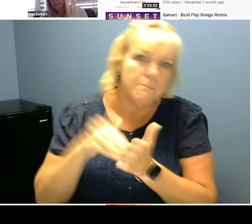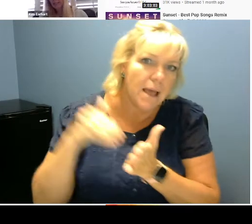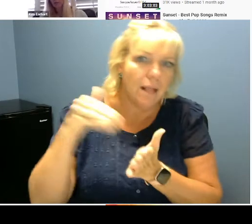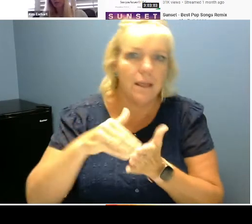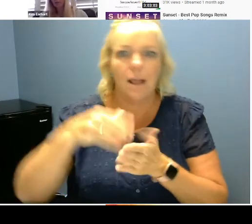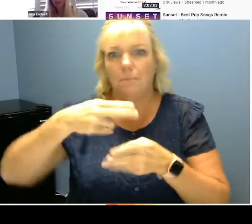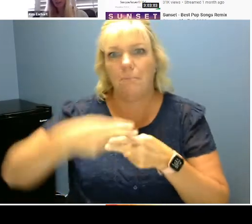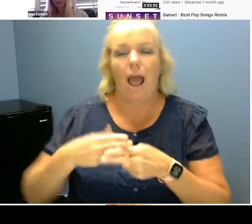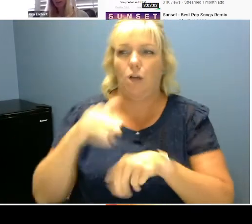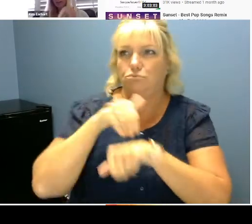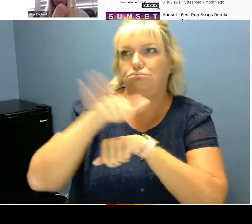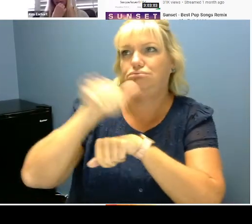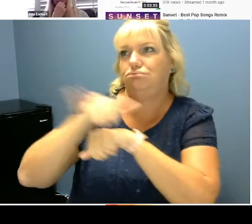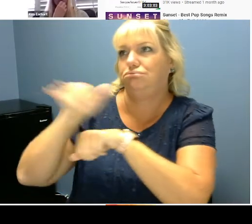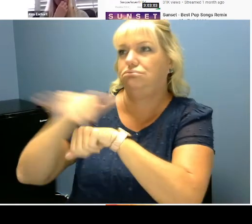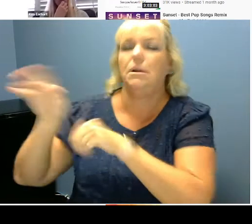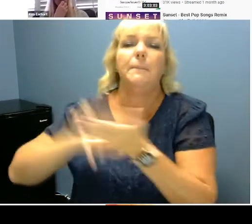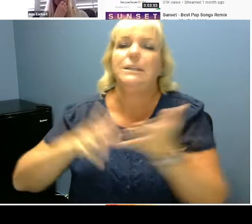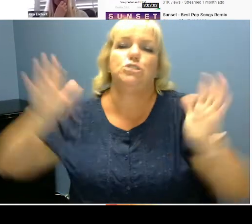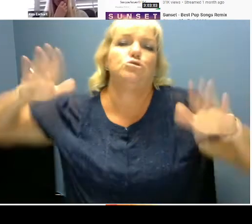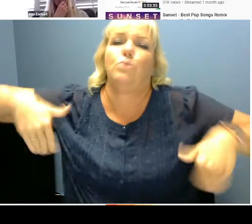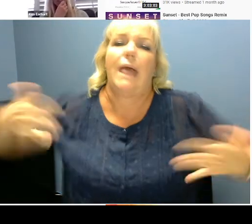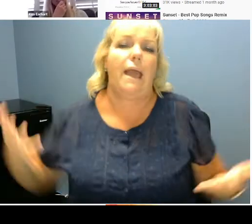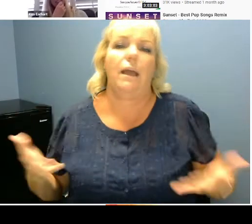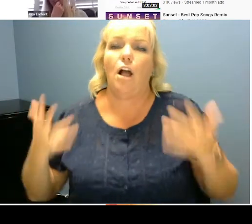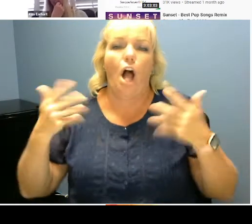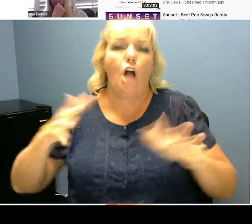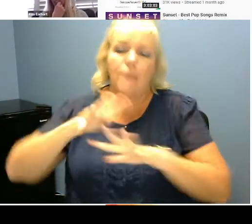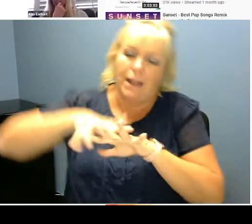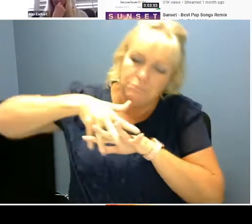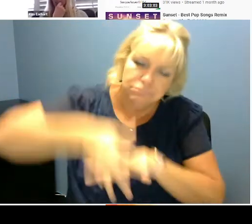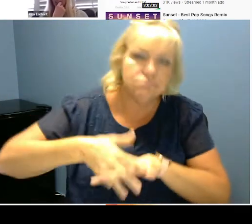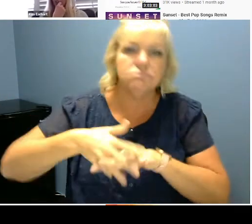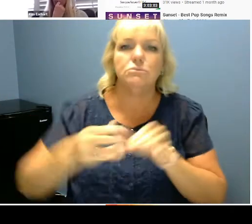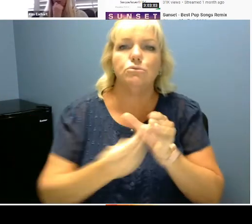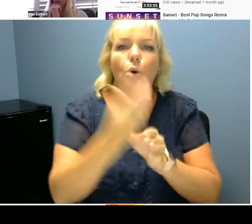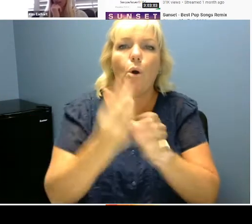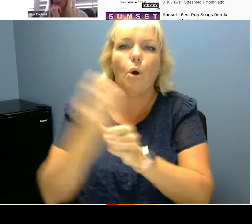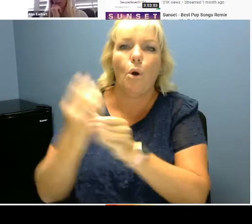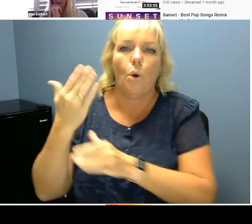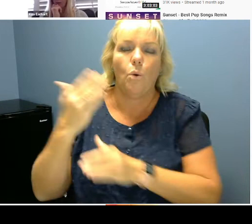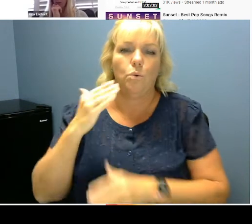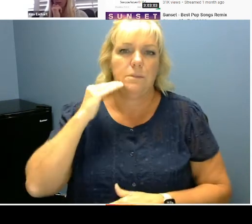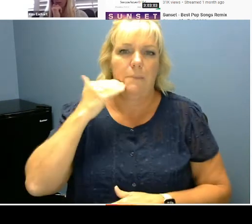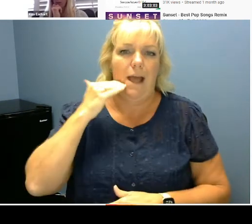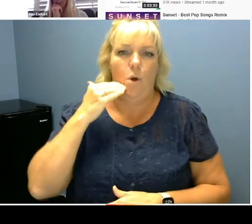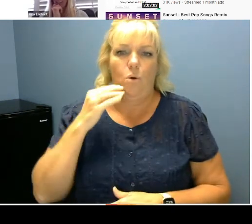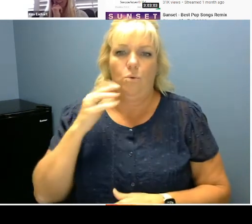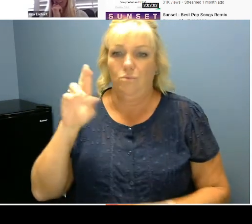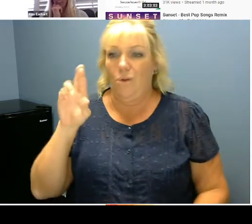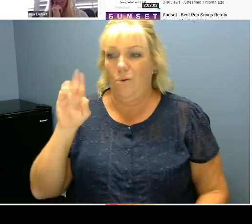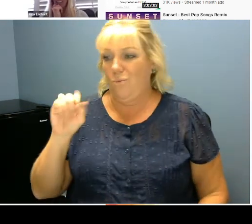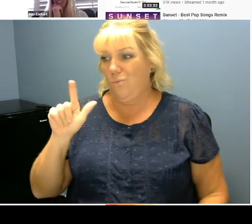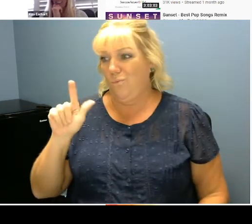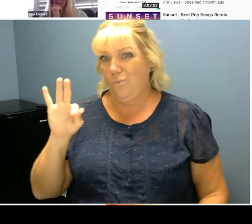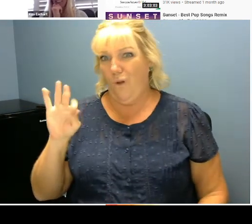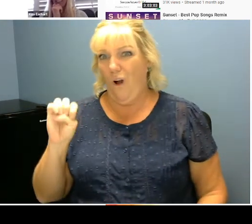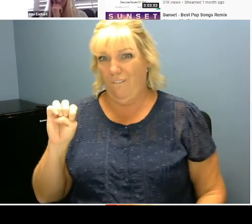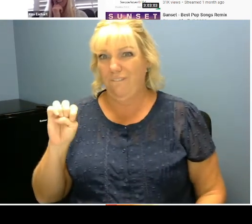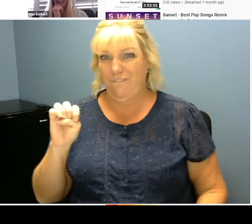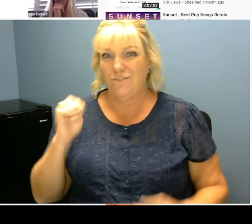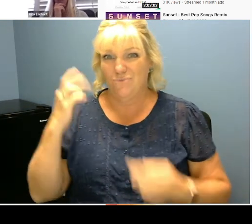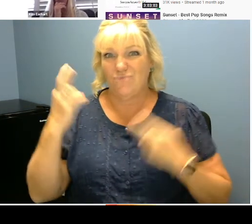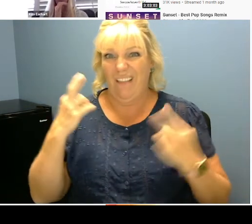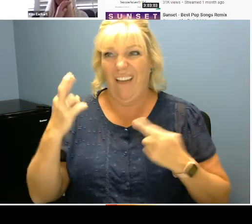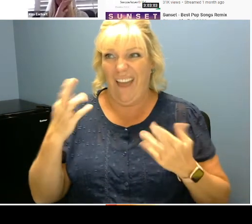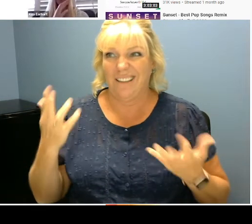by 1624. Right, it was too late in 1611 when Rolfe figured out it would grow. That attack needed